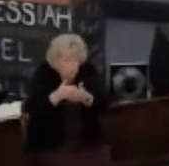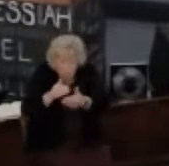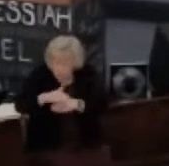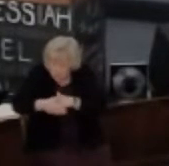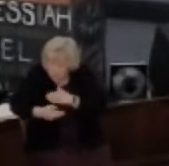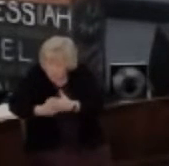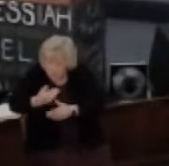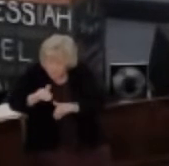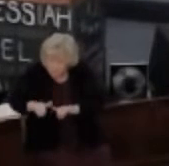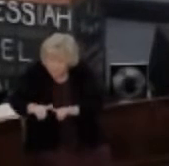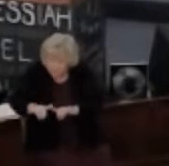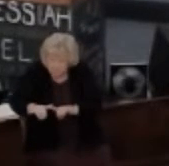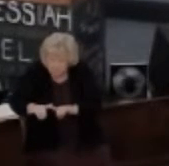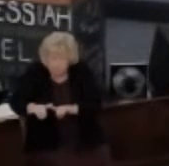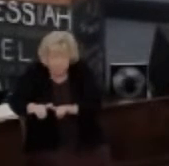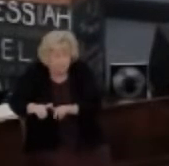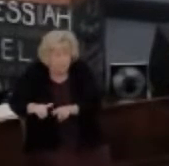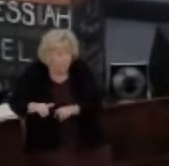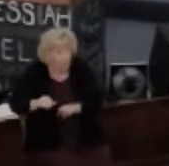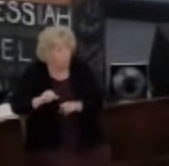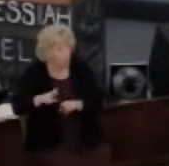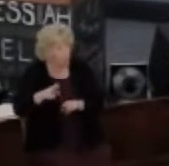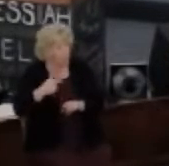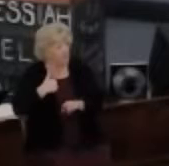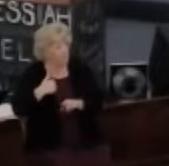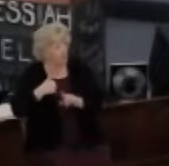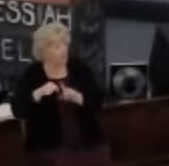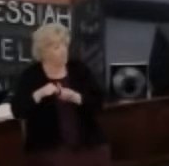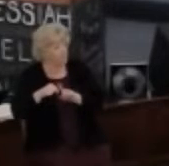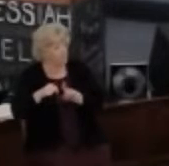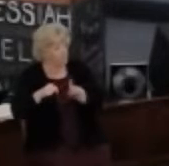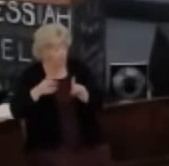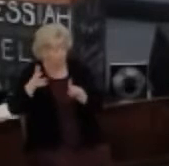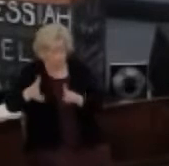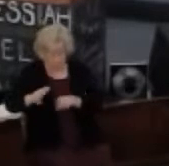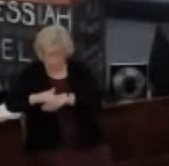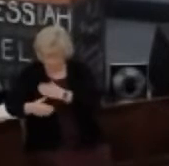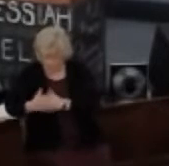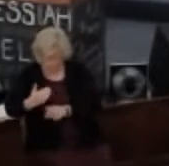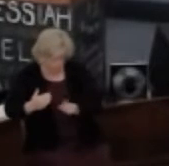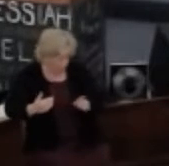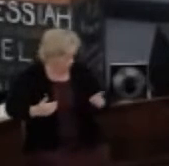commitment? Or have I launched out into the deep?